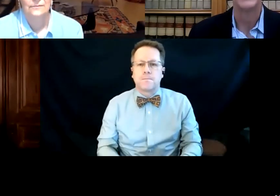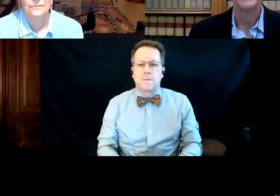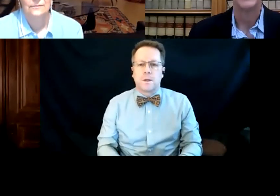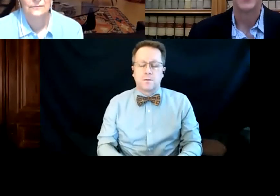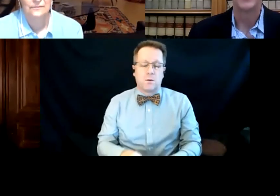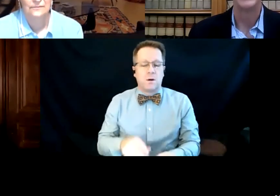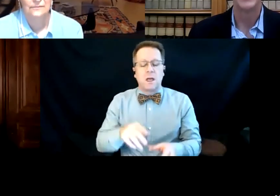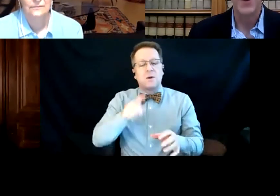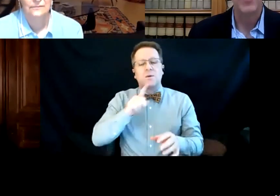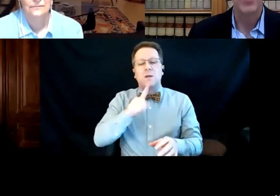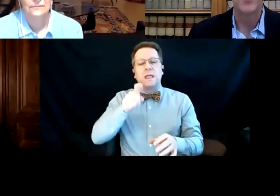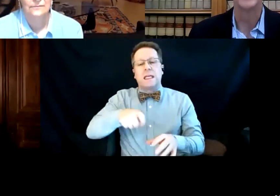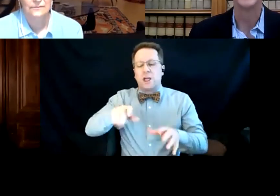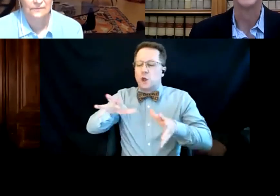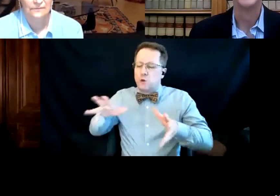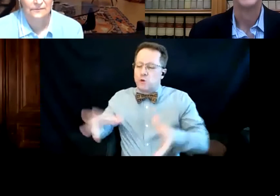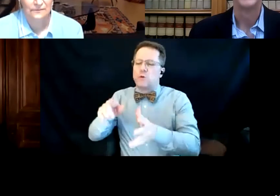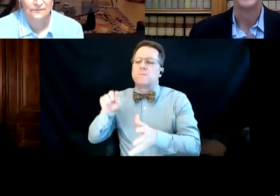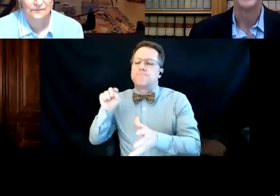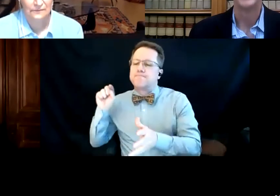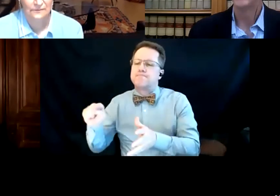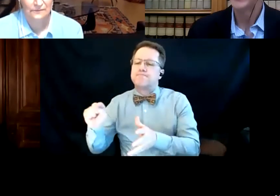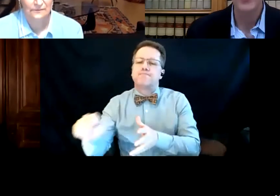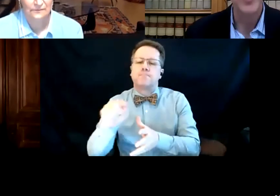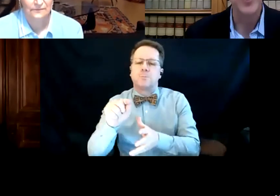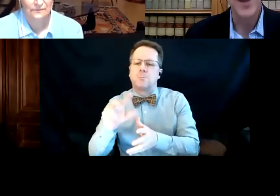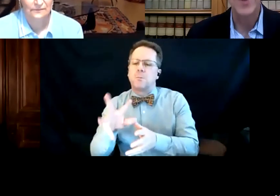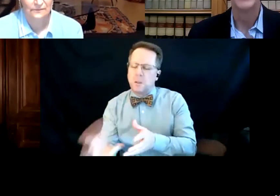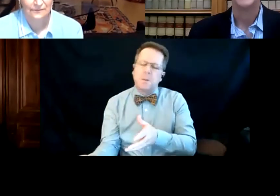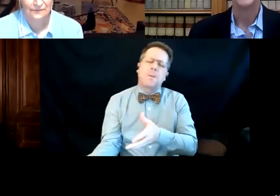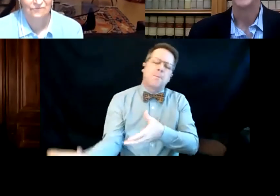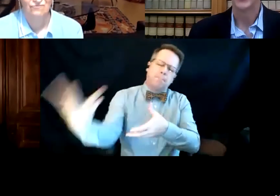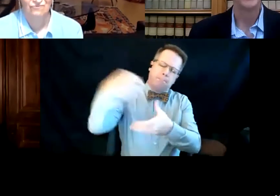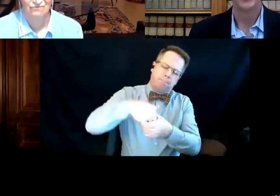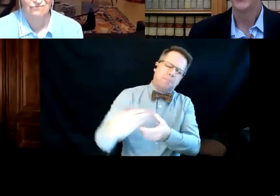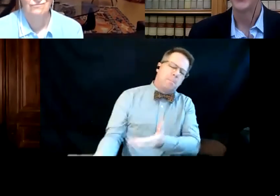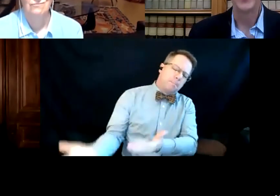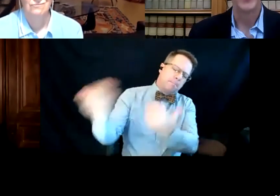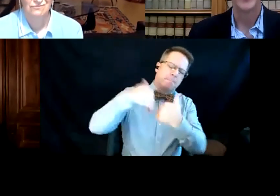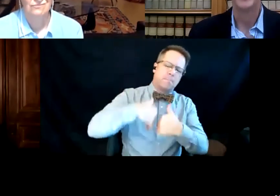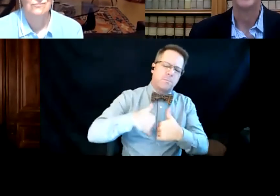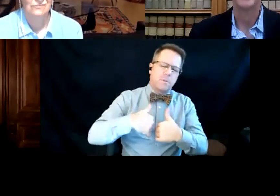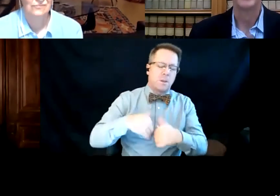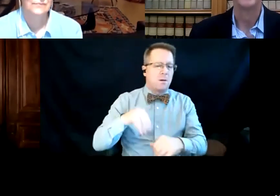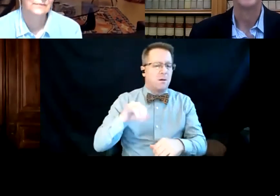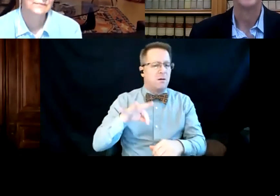that, we can make progress. And if we don't do that, the courts won't save us.